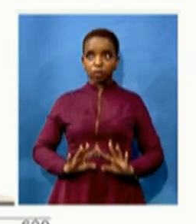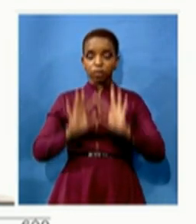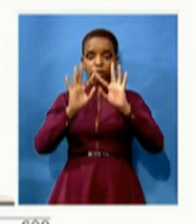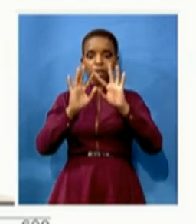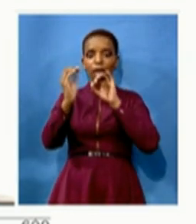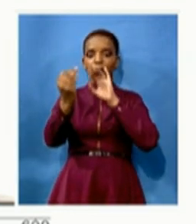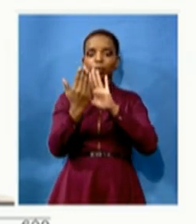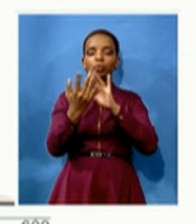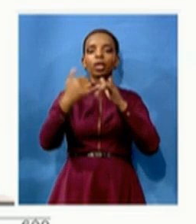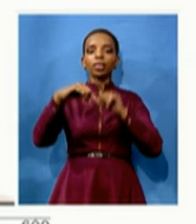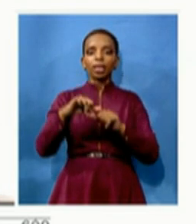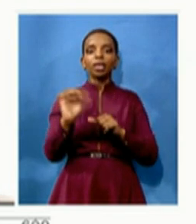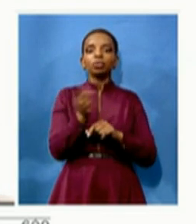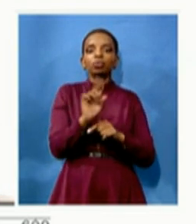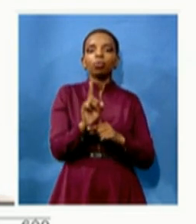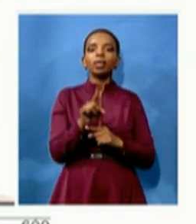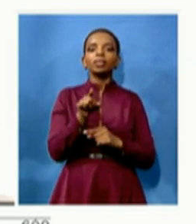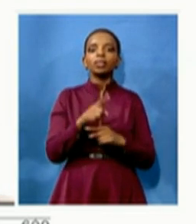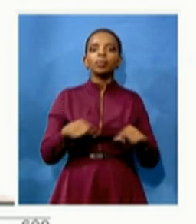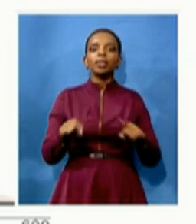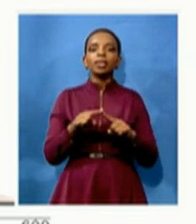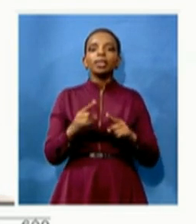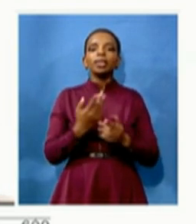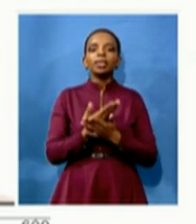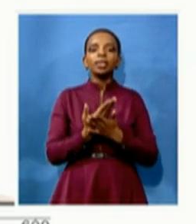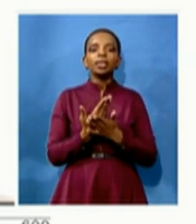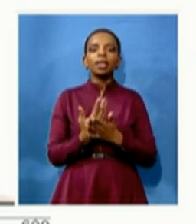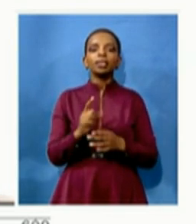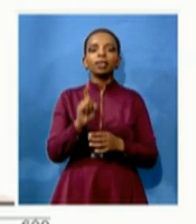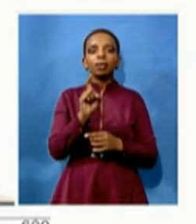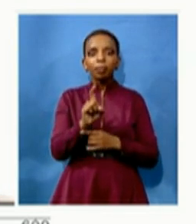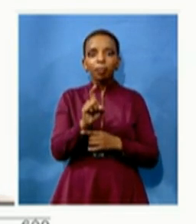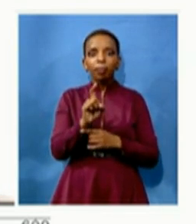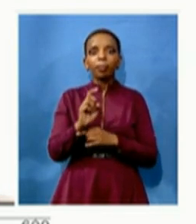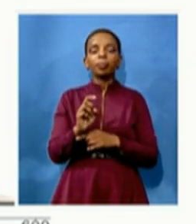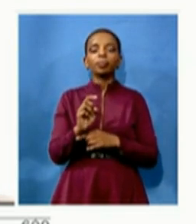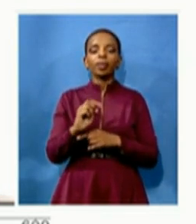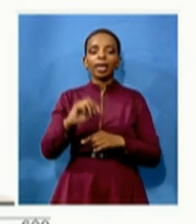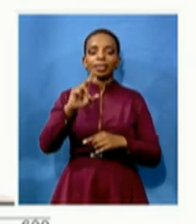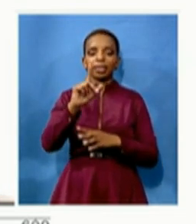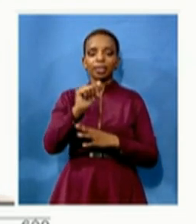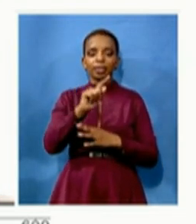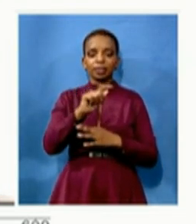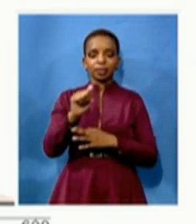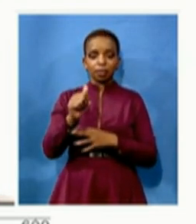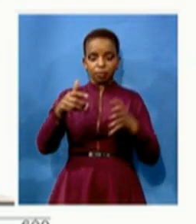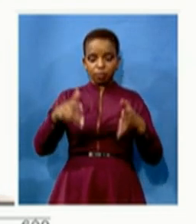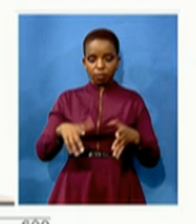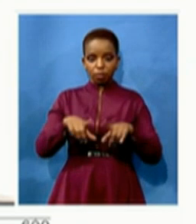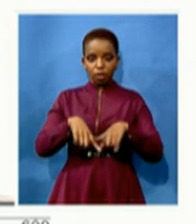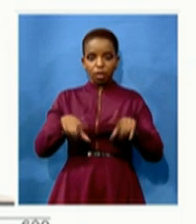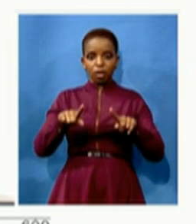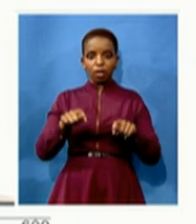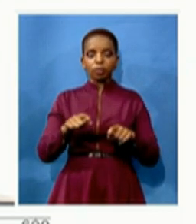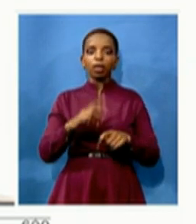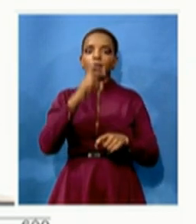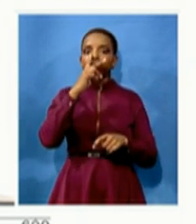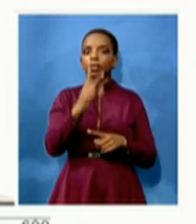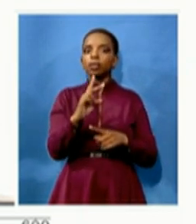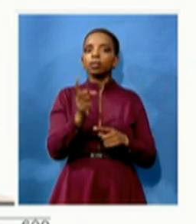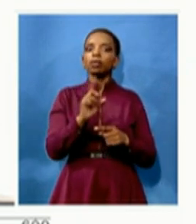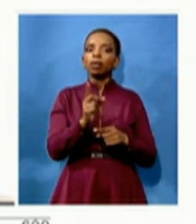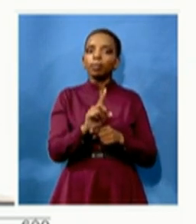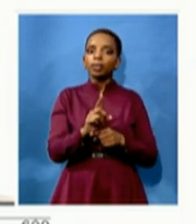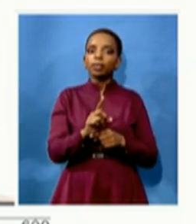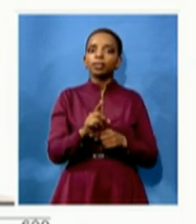data, in this case for Cape Town, and we can study sort of different effects of interactions within wards, so the local